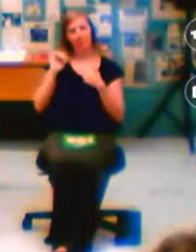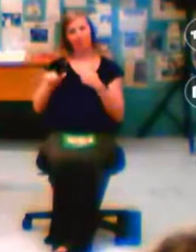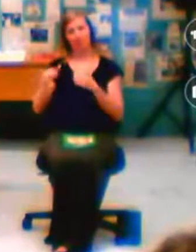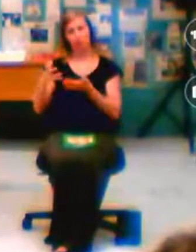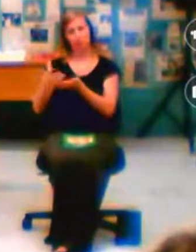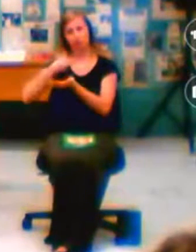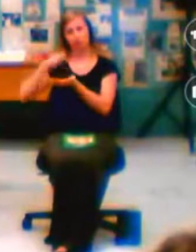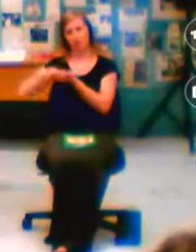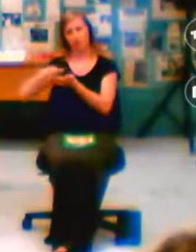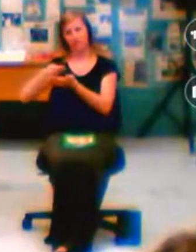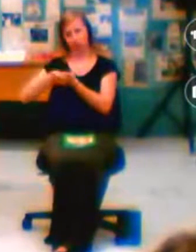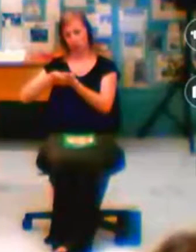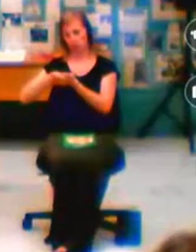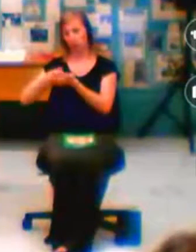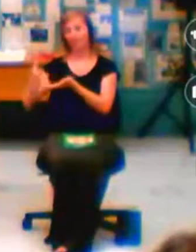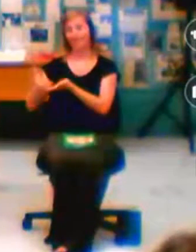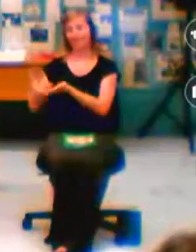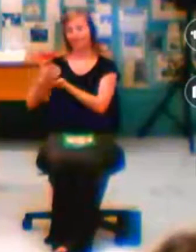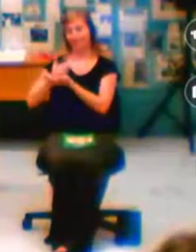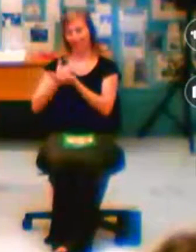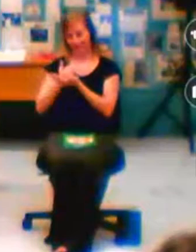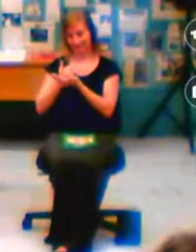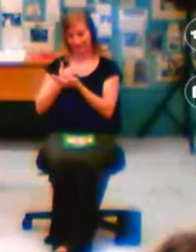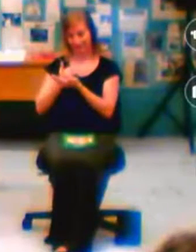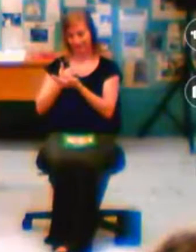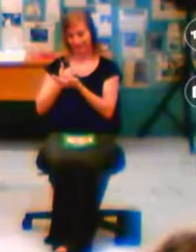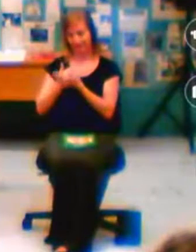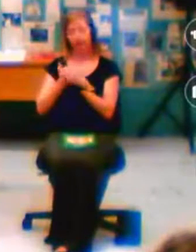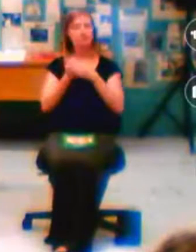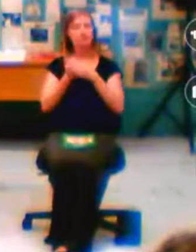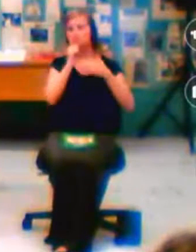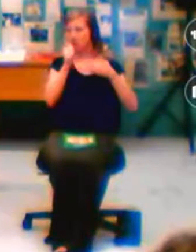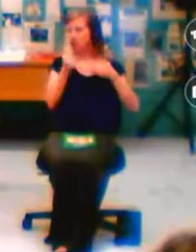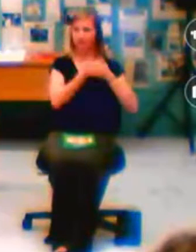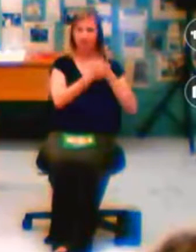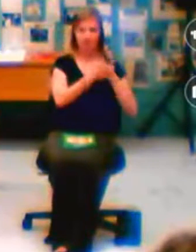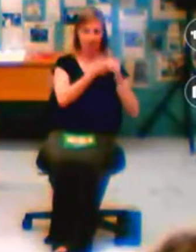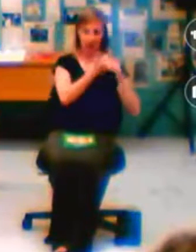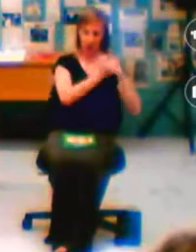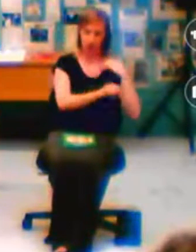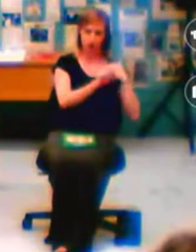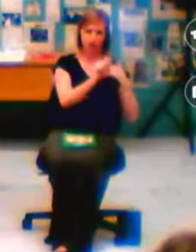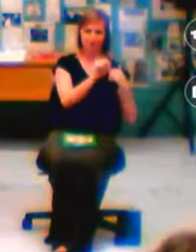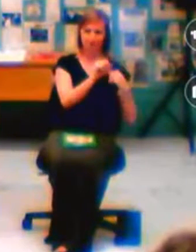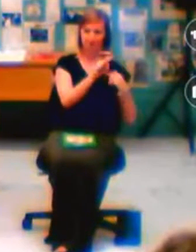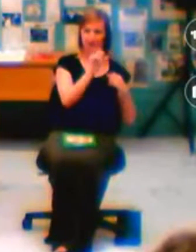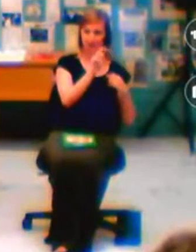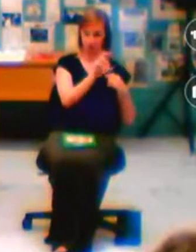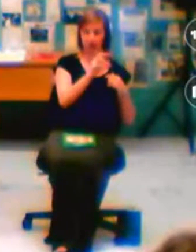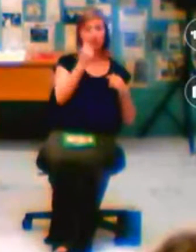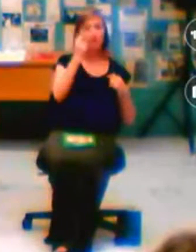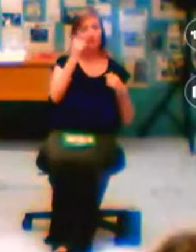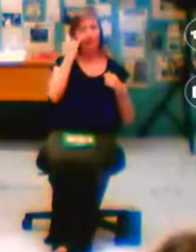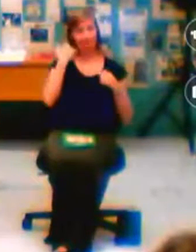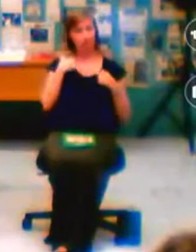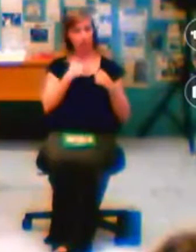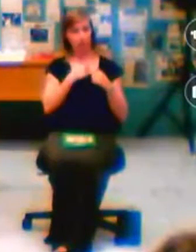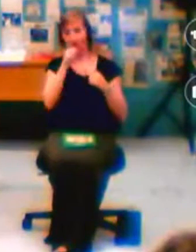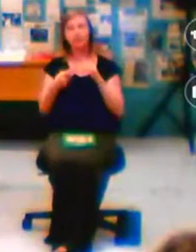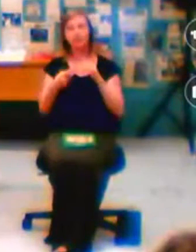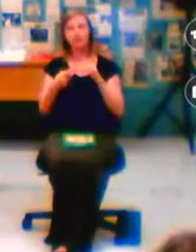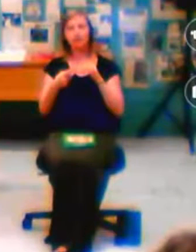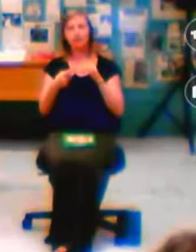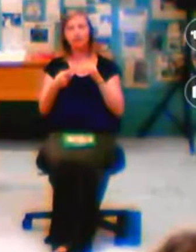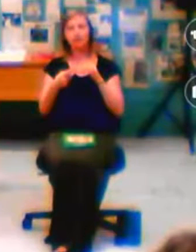Constitution? The main reason is that in order to not have the revenue collected subsume